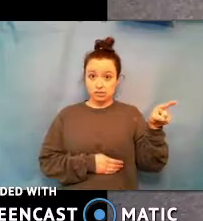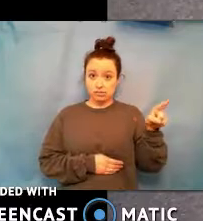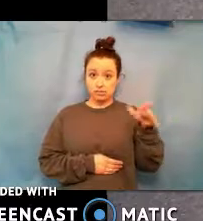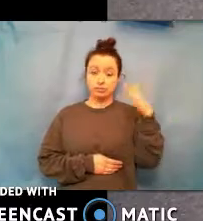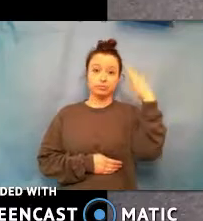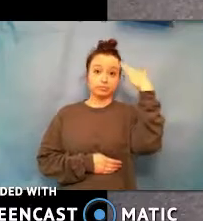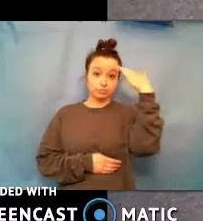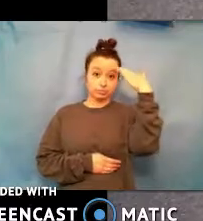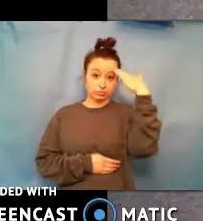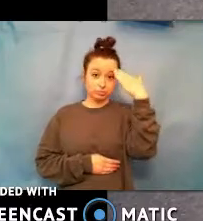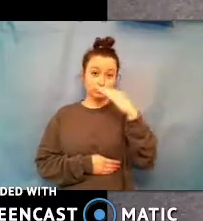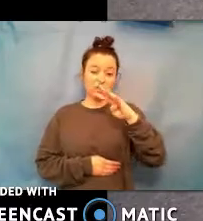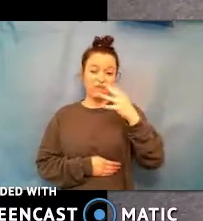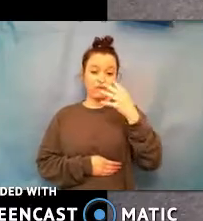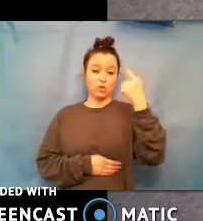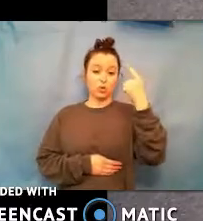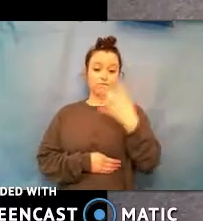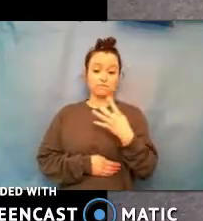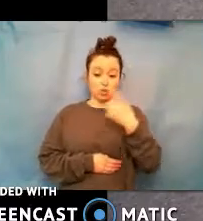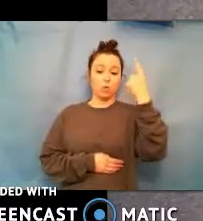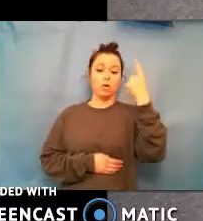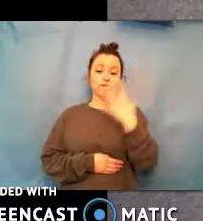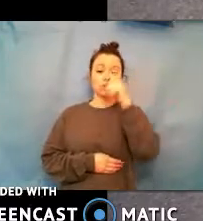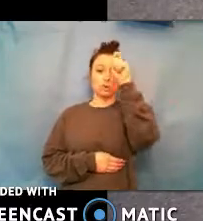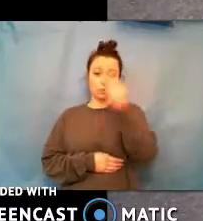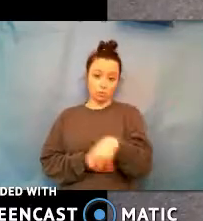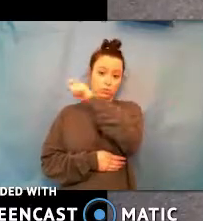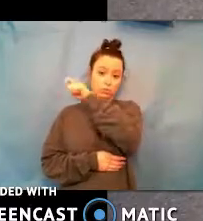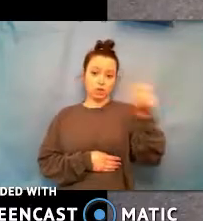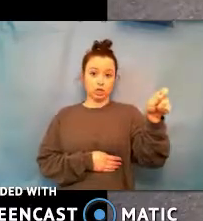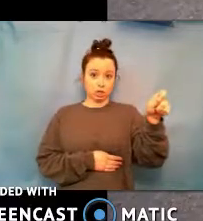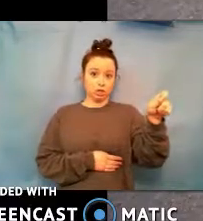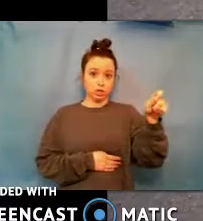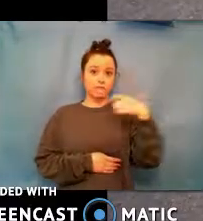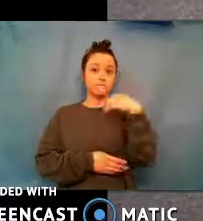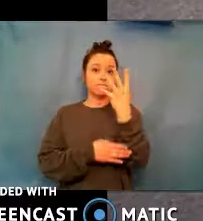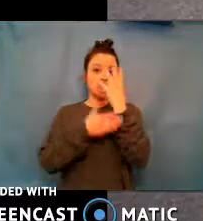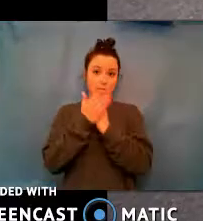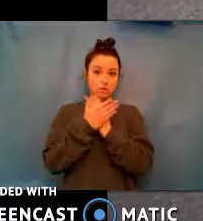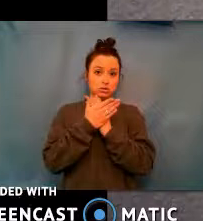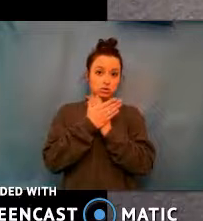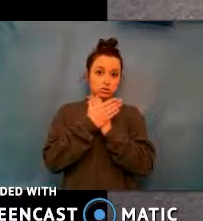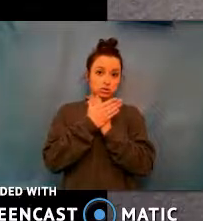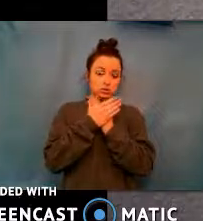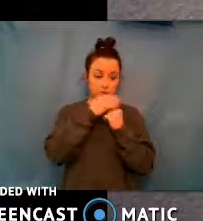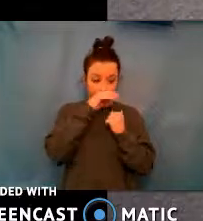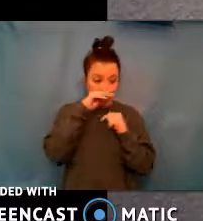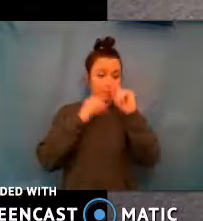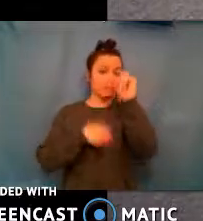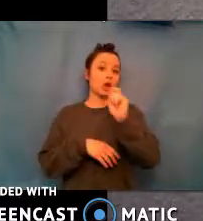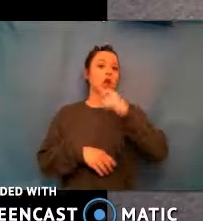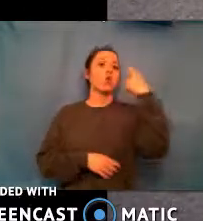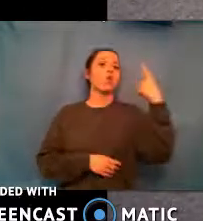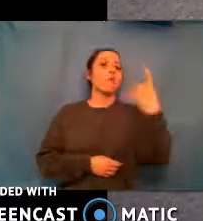know that when we cut something into fourths, that means that it is 4 pieces. Then it says to color 1/4 of